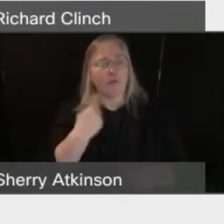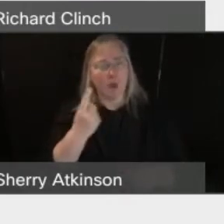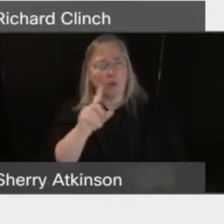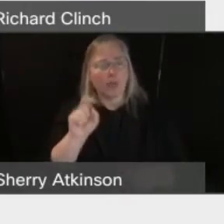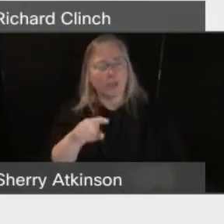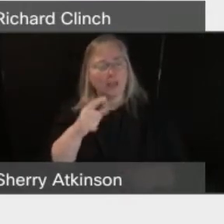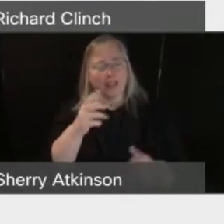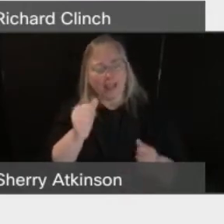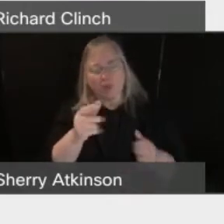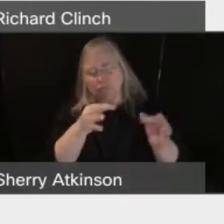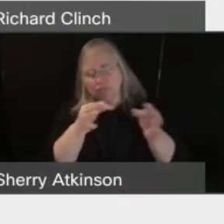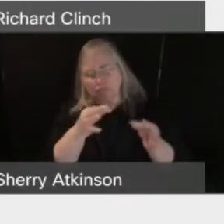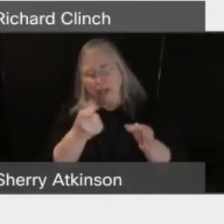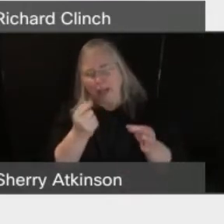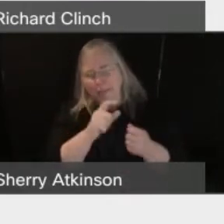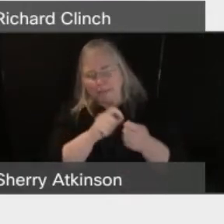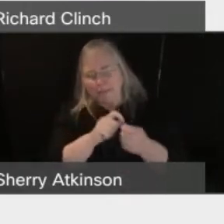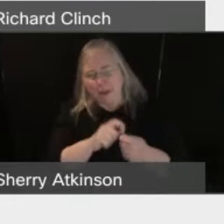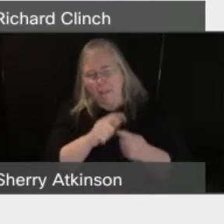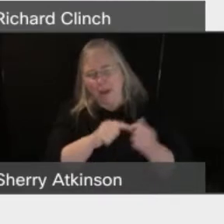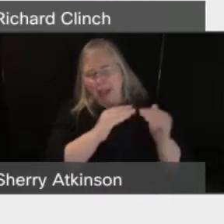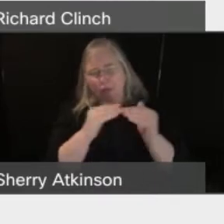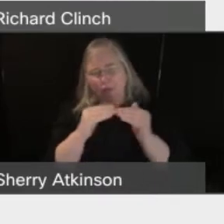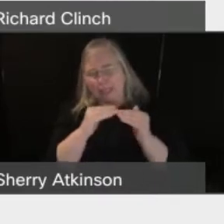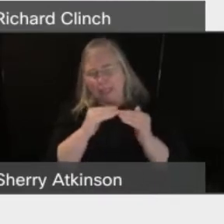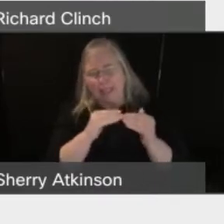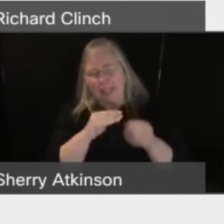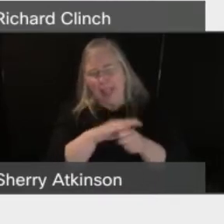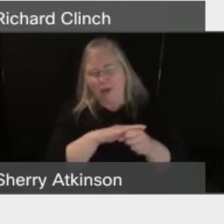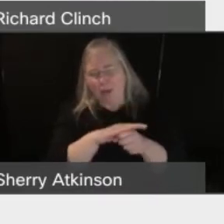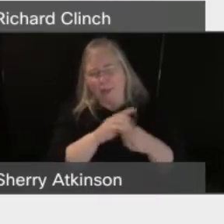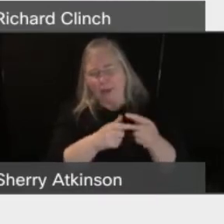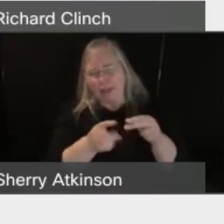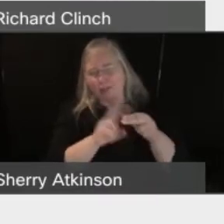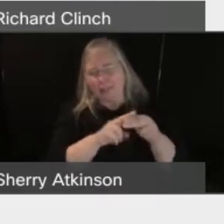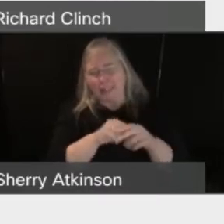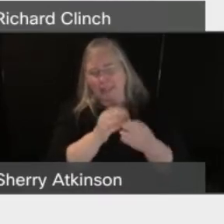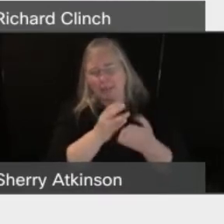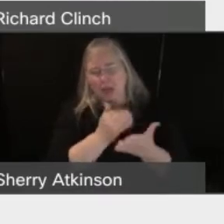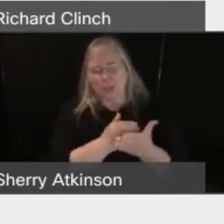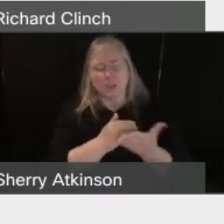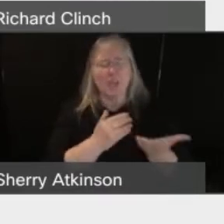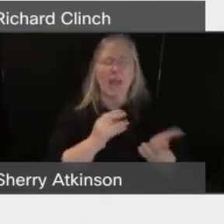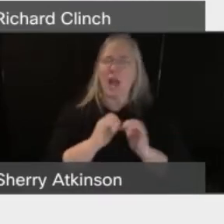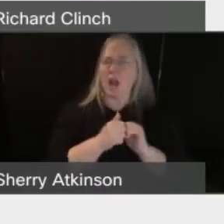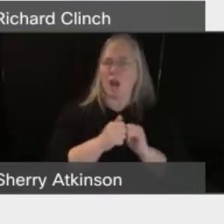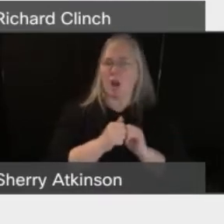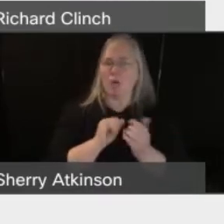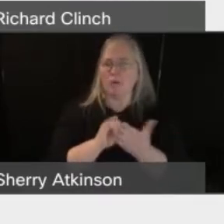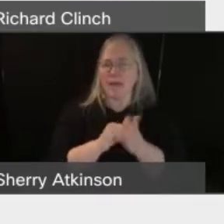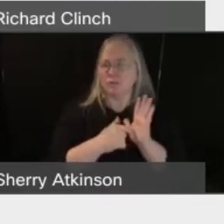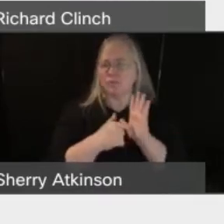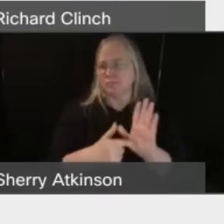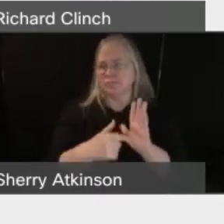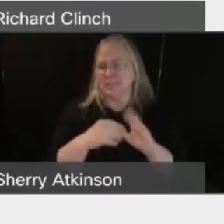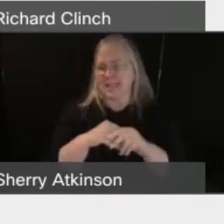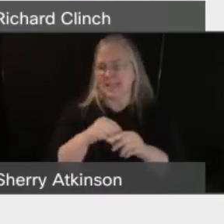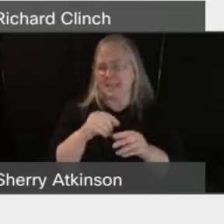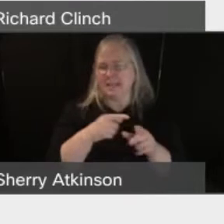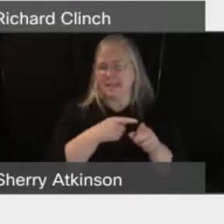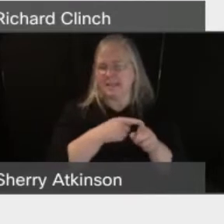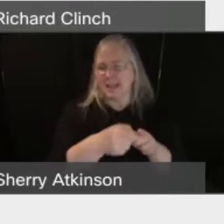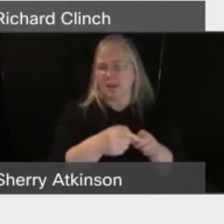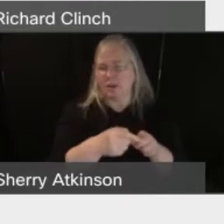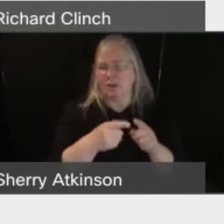of specifics in the equity area about the increases in the budget and what that, how that is reflected in the various budget